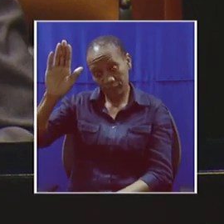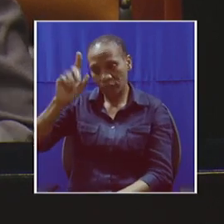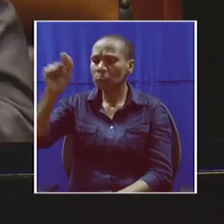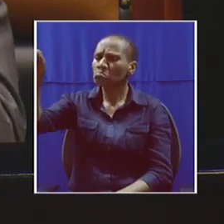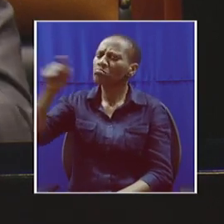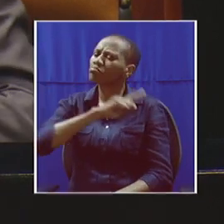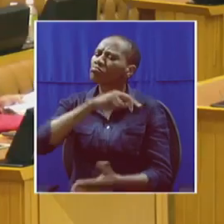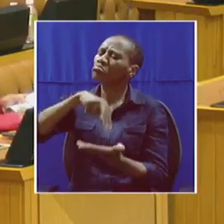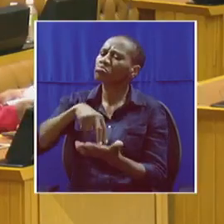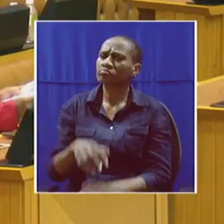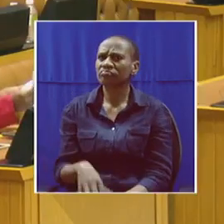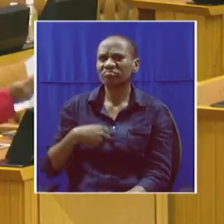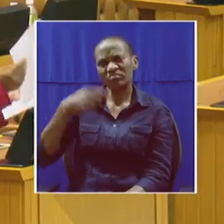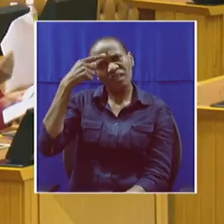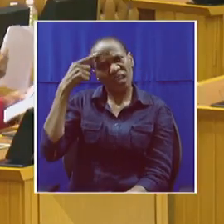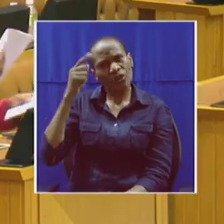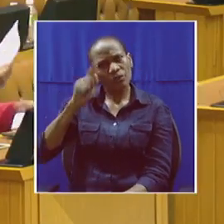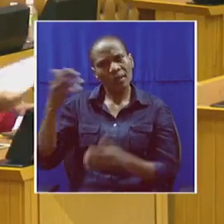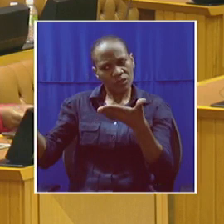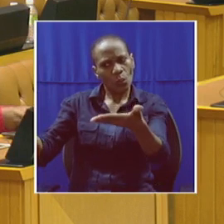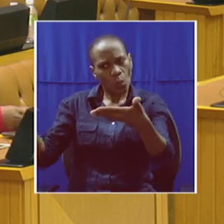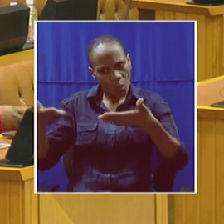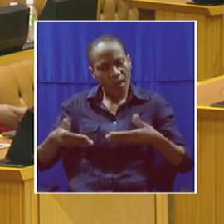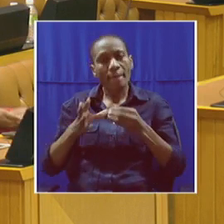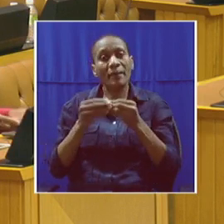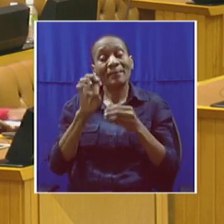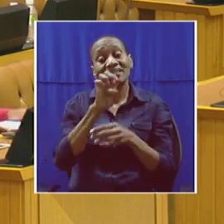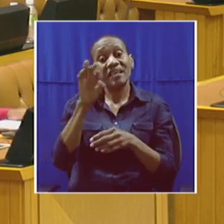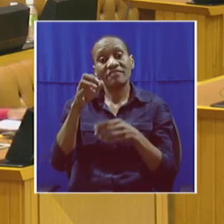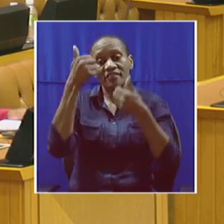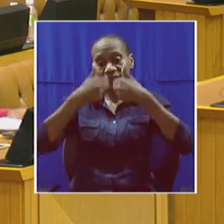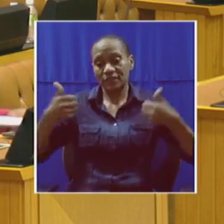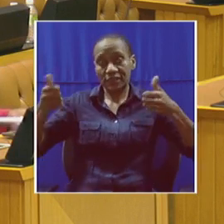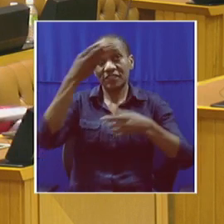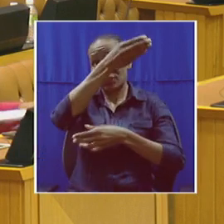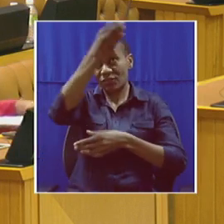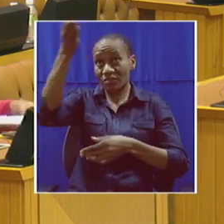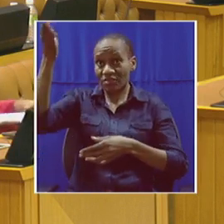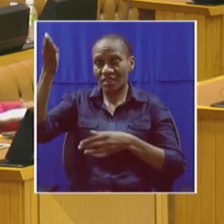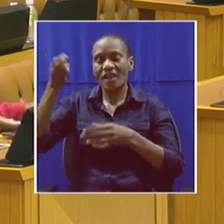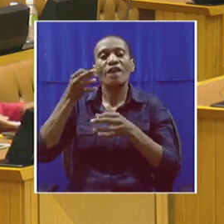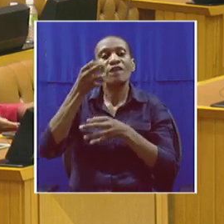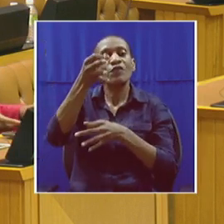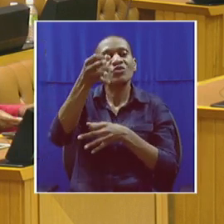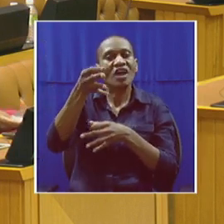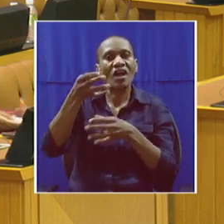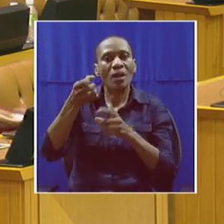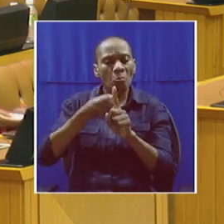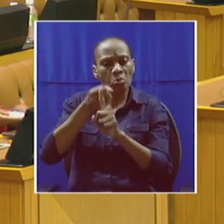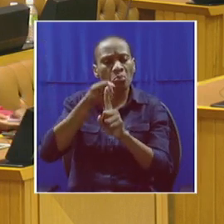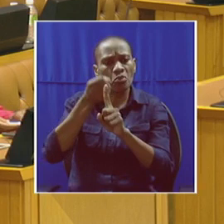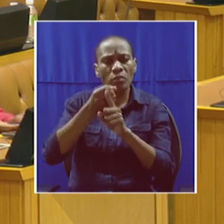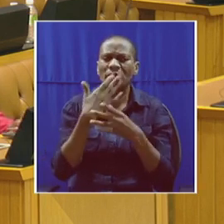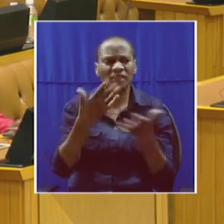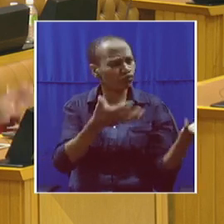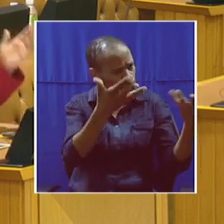Rising I thought we should welcome members of the EF from the gallery a future generation of fighters let's give them a